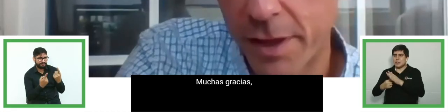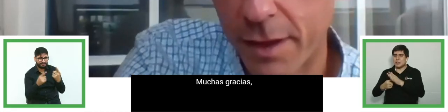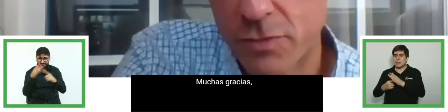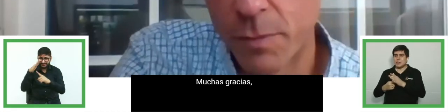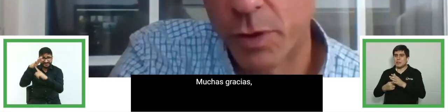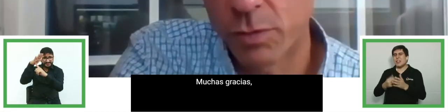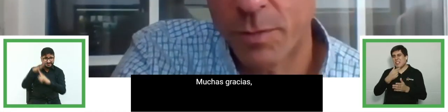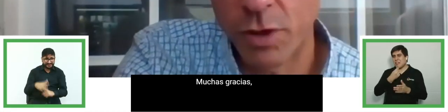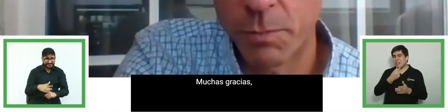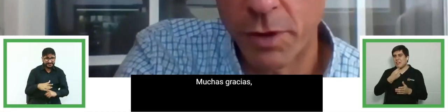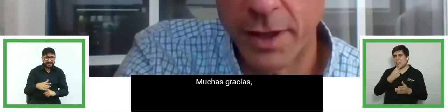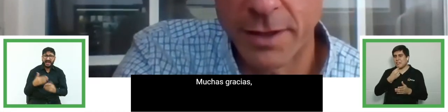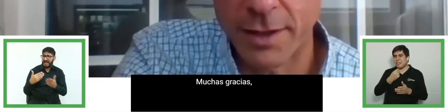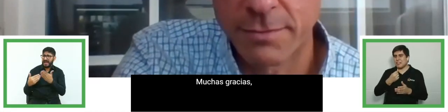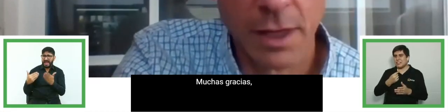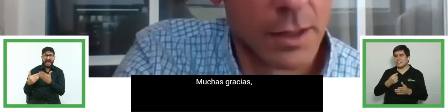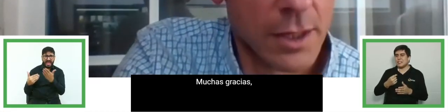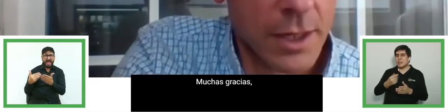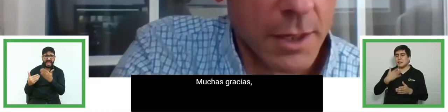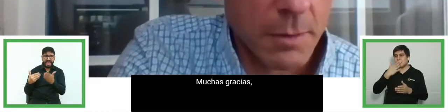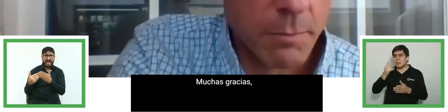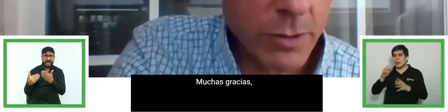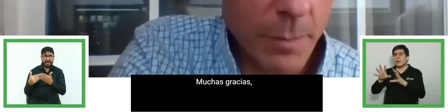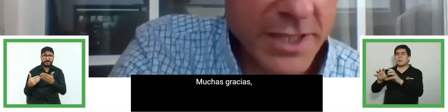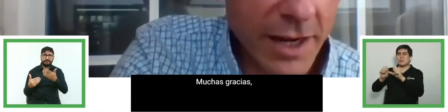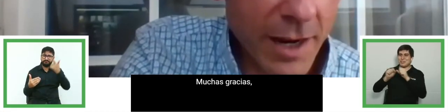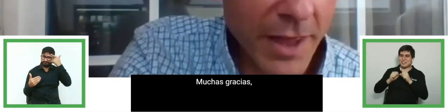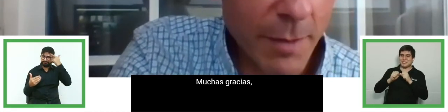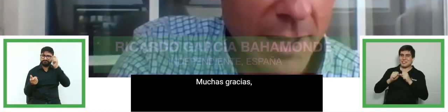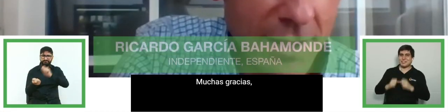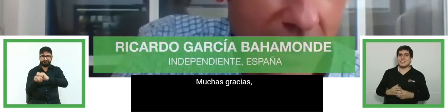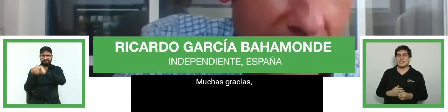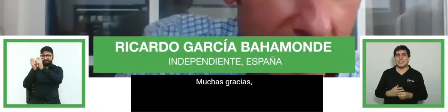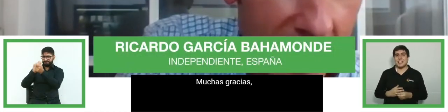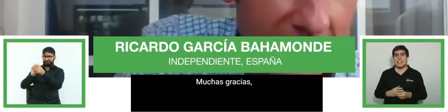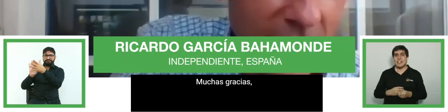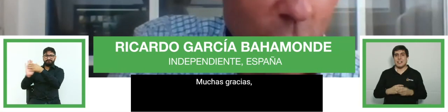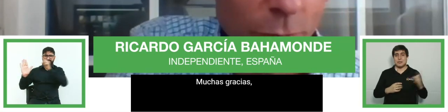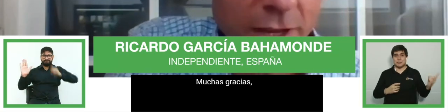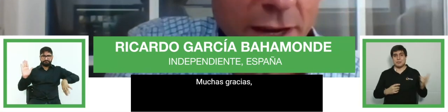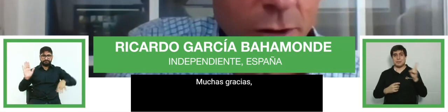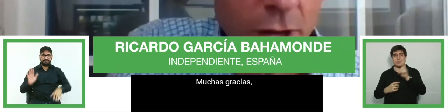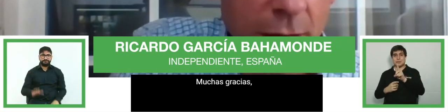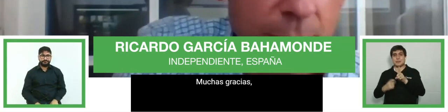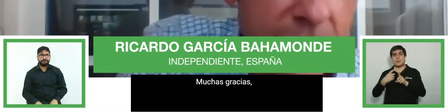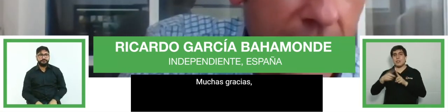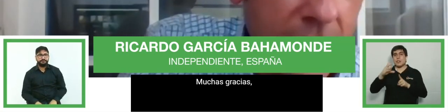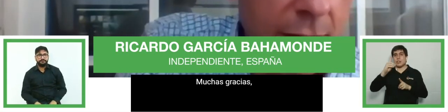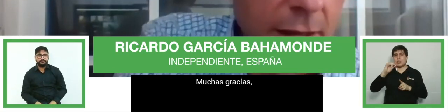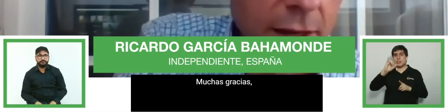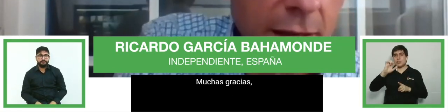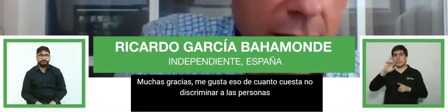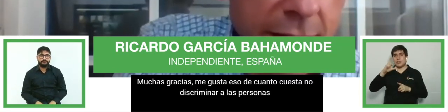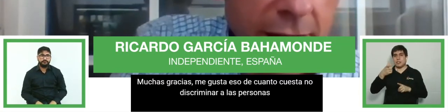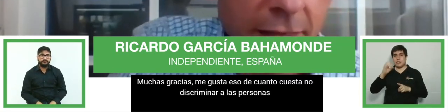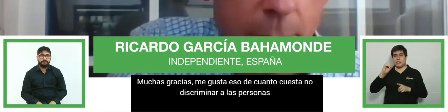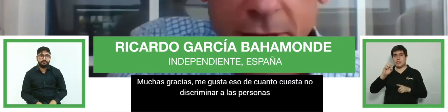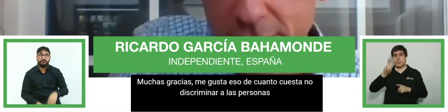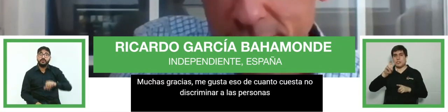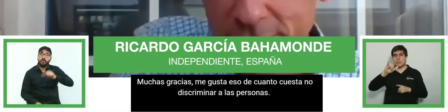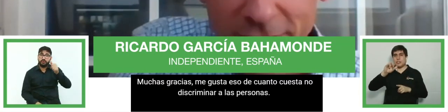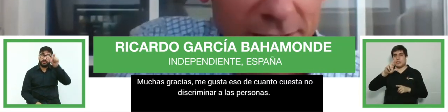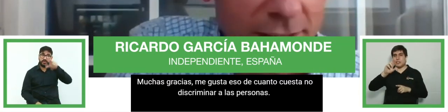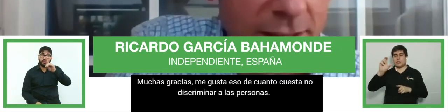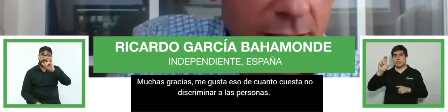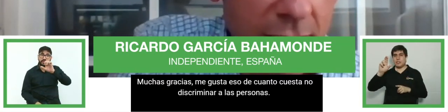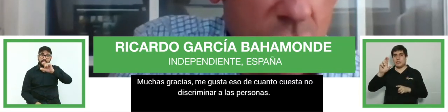very important question. Let's go to Diego Villaroel, Red Abyss. It's